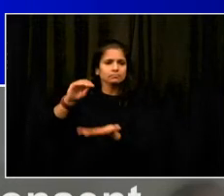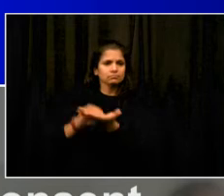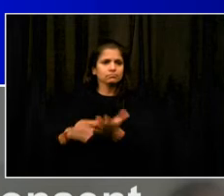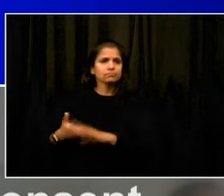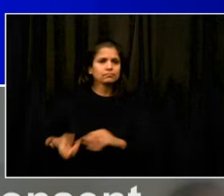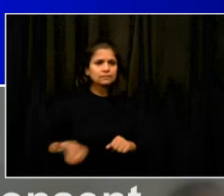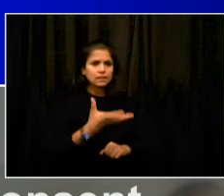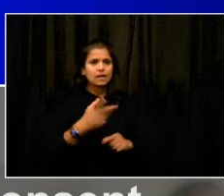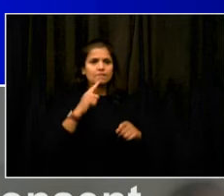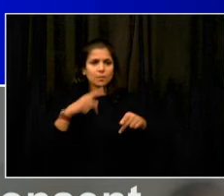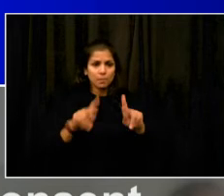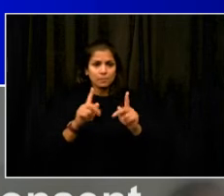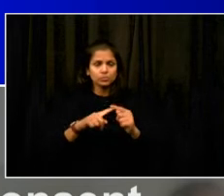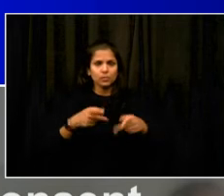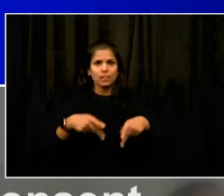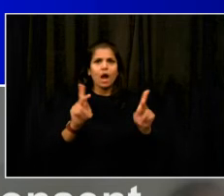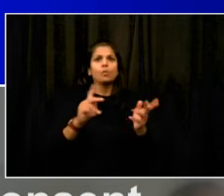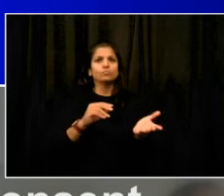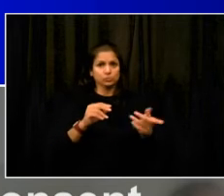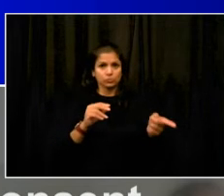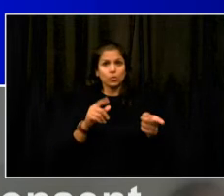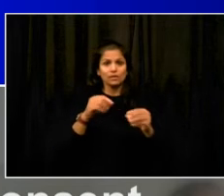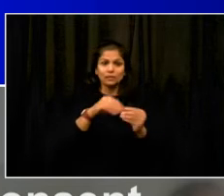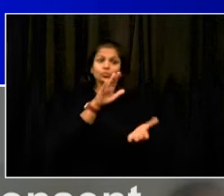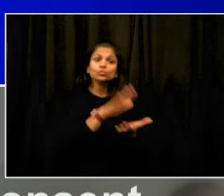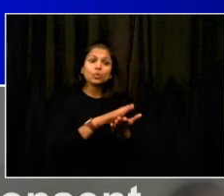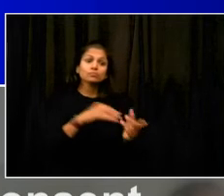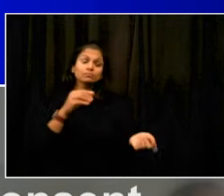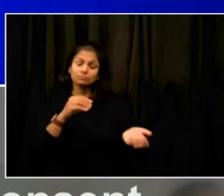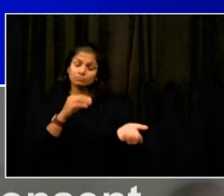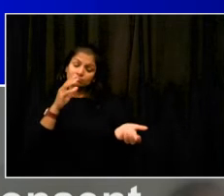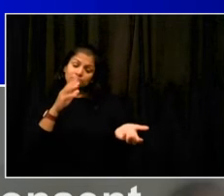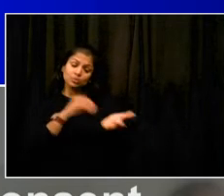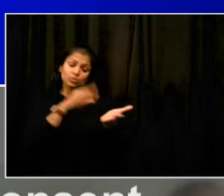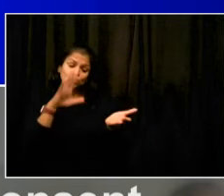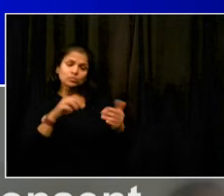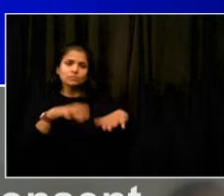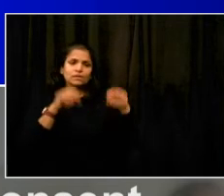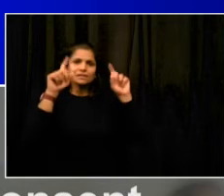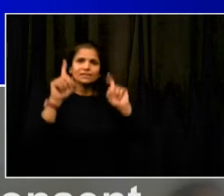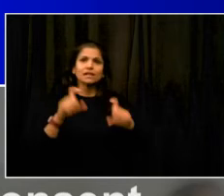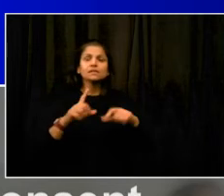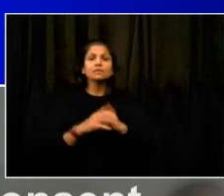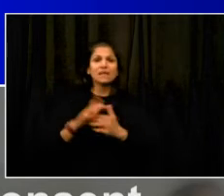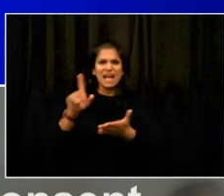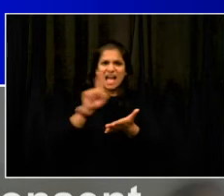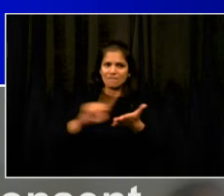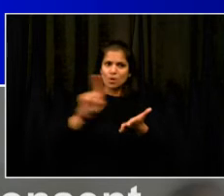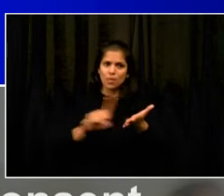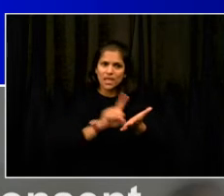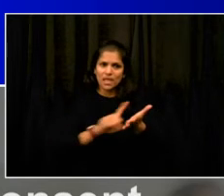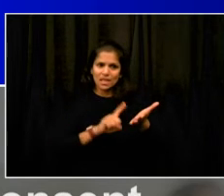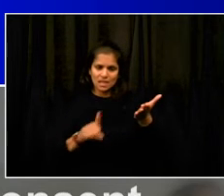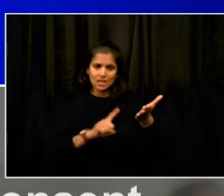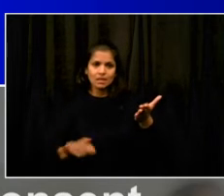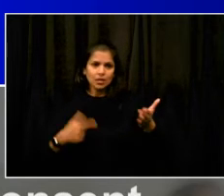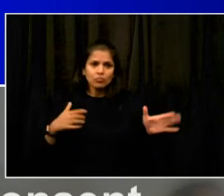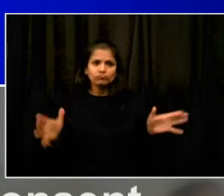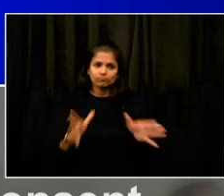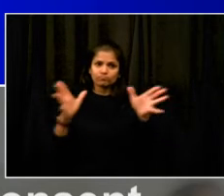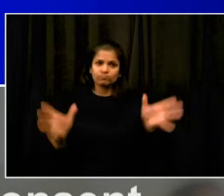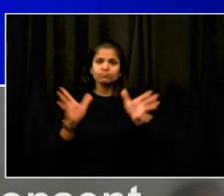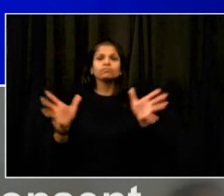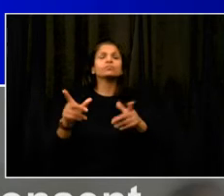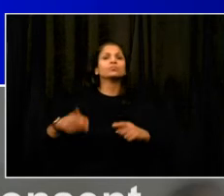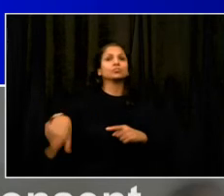for testing or have a proper medical exemption. We need that now, because when we get to the first day of school, we're going